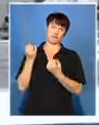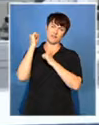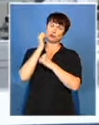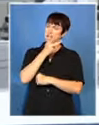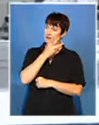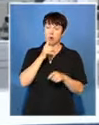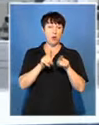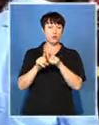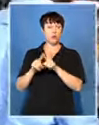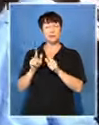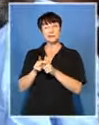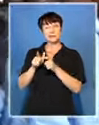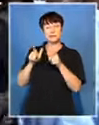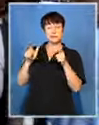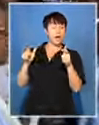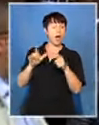and Goodyear tires.